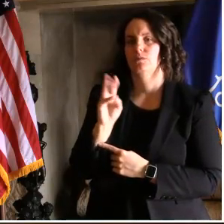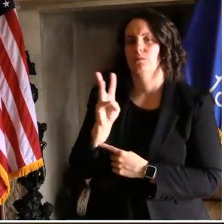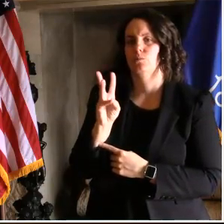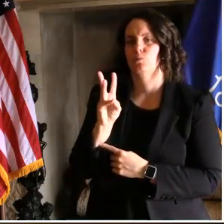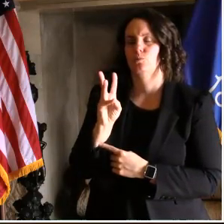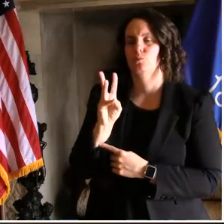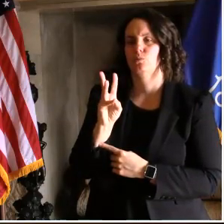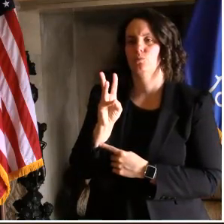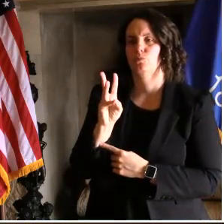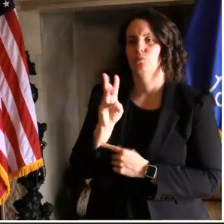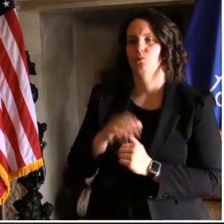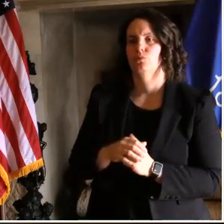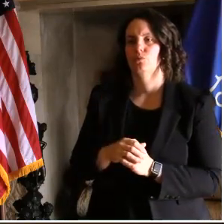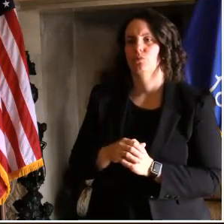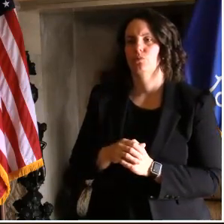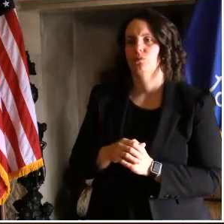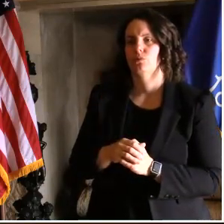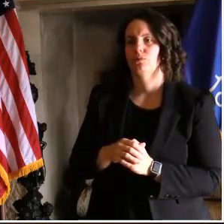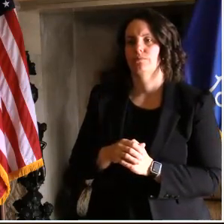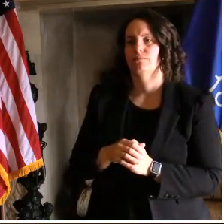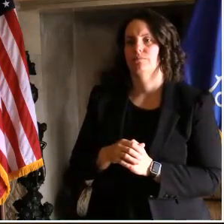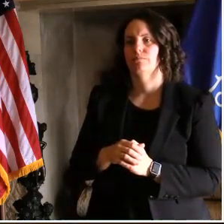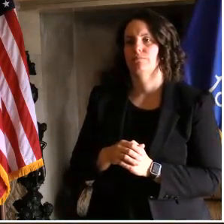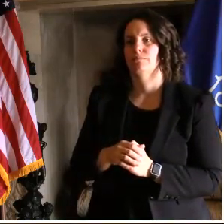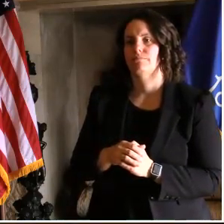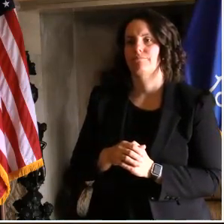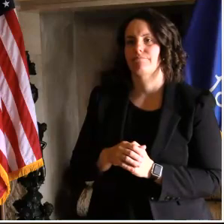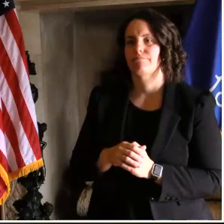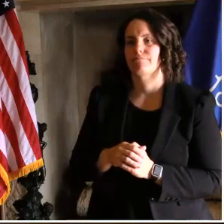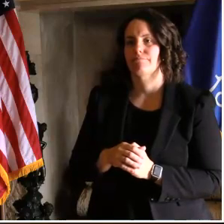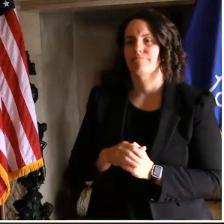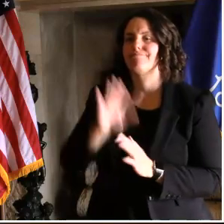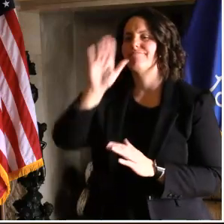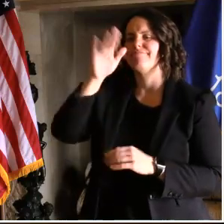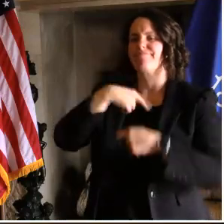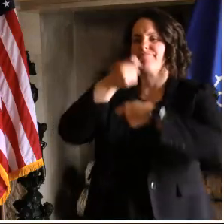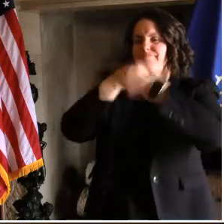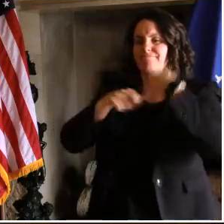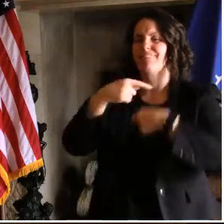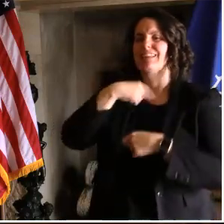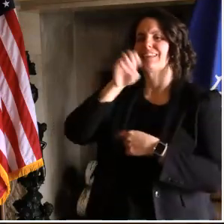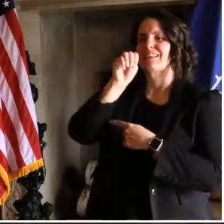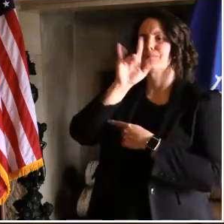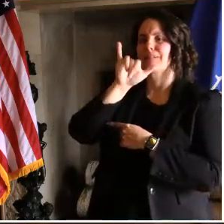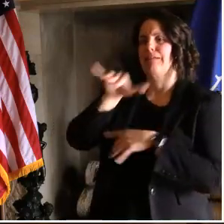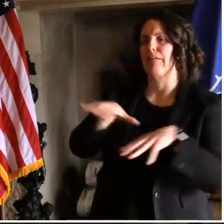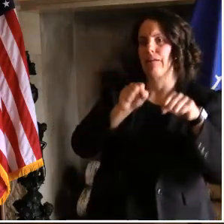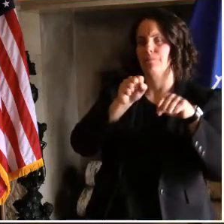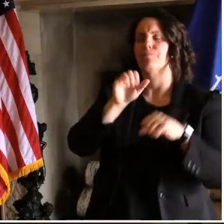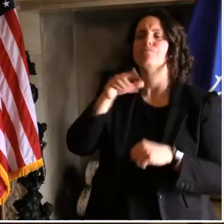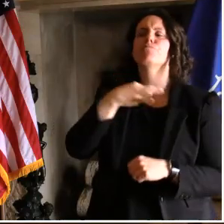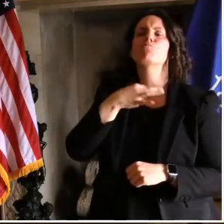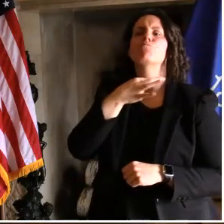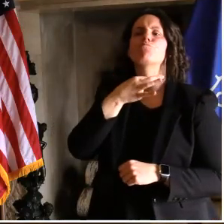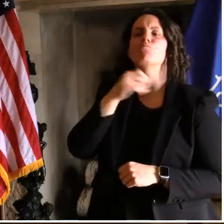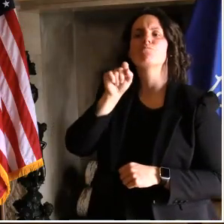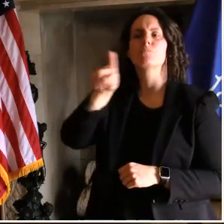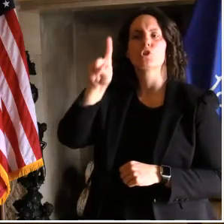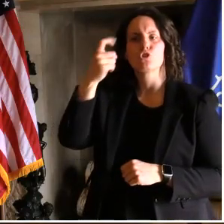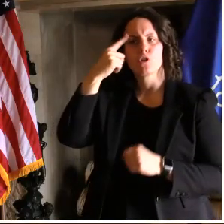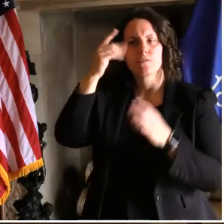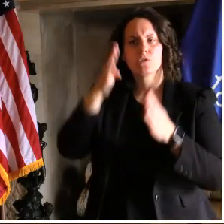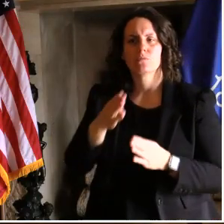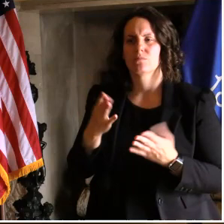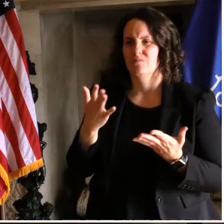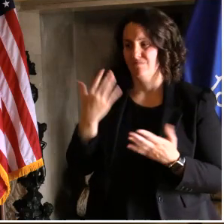Hi, this is Emily in replace for Danny at WKOW. My question is for the governor. Governor, what's changed since Friday when